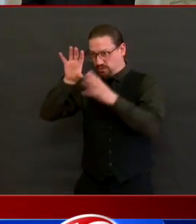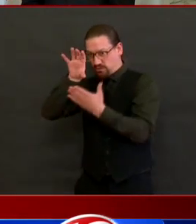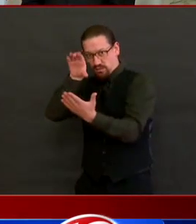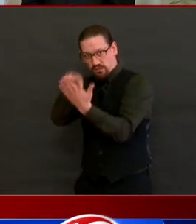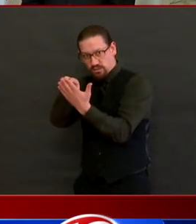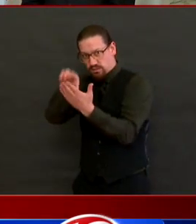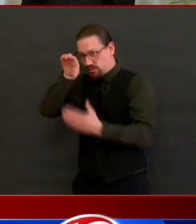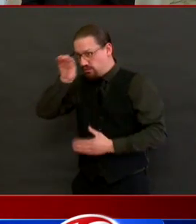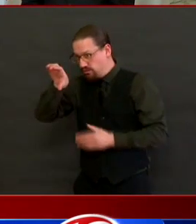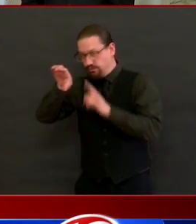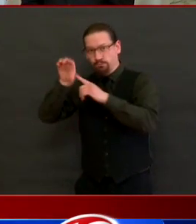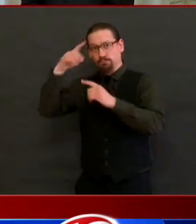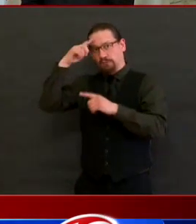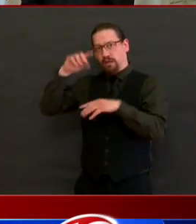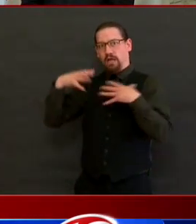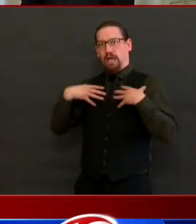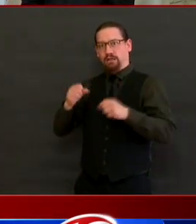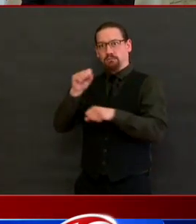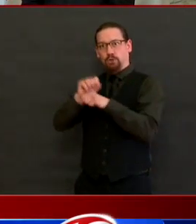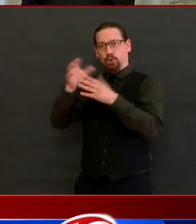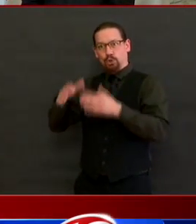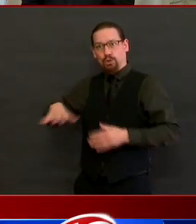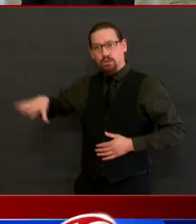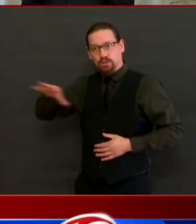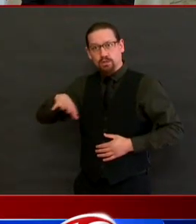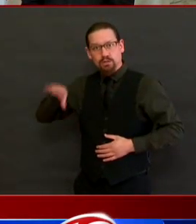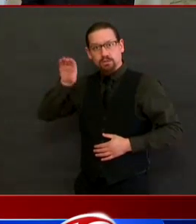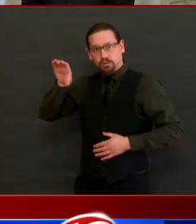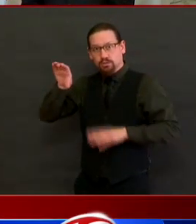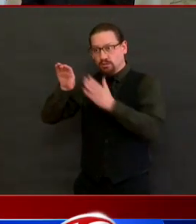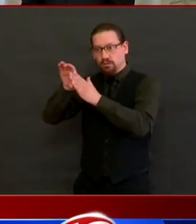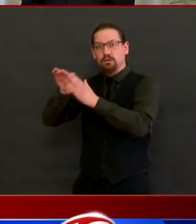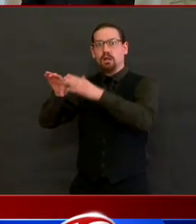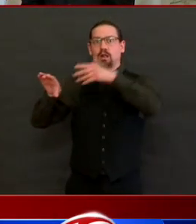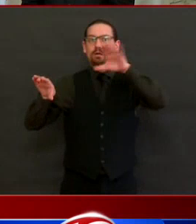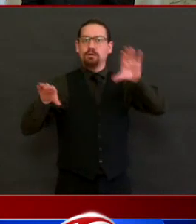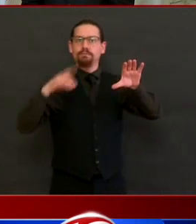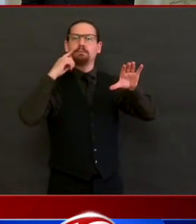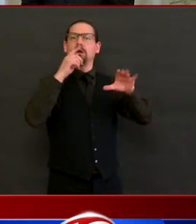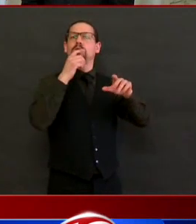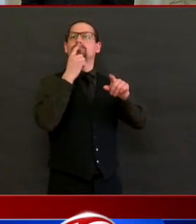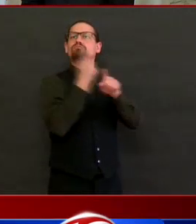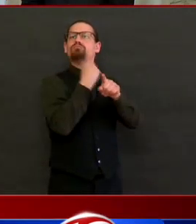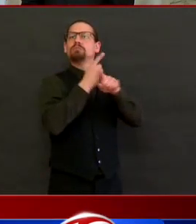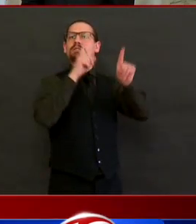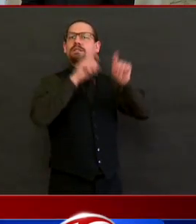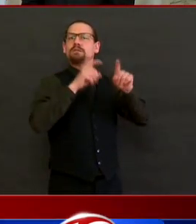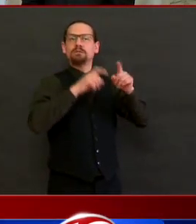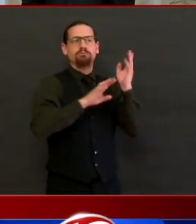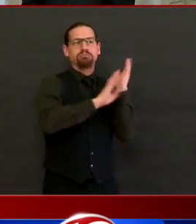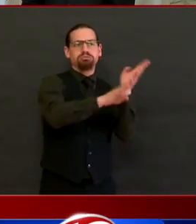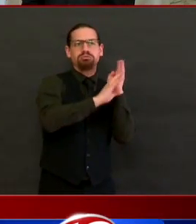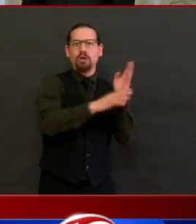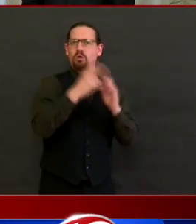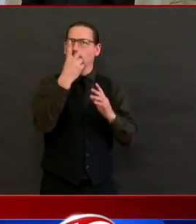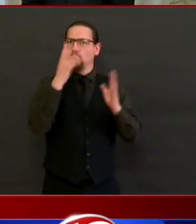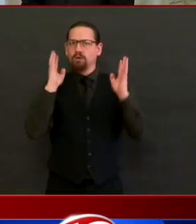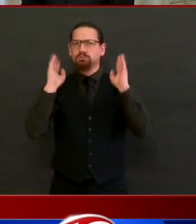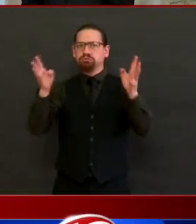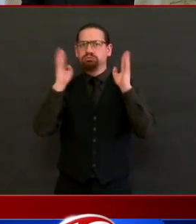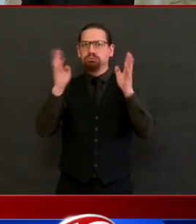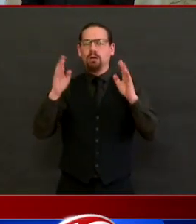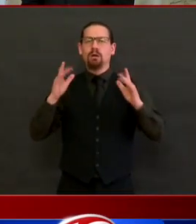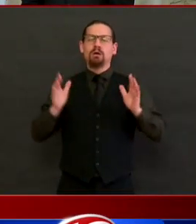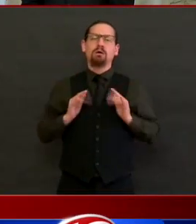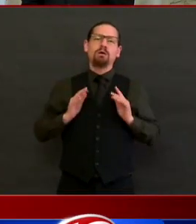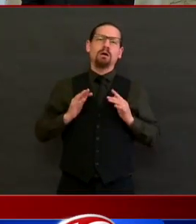an appointment. These will go quickly. You'll get your result right away. So nursing homes, if you're a nurse and you're hearing me